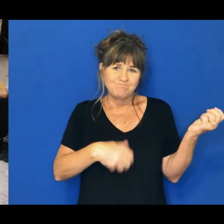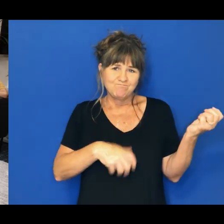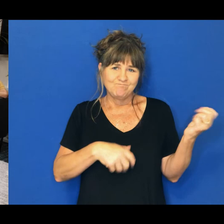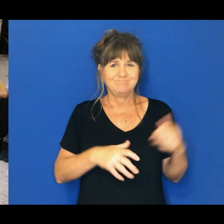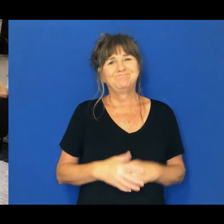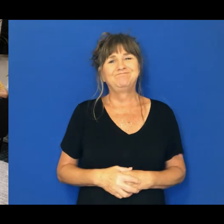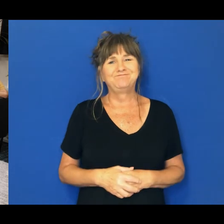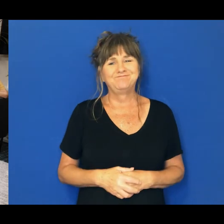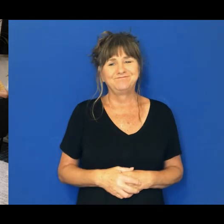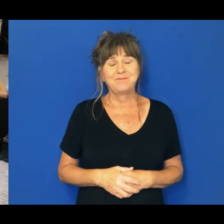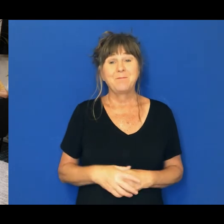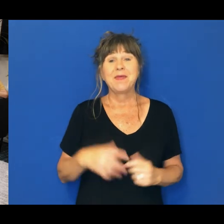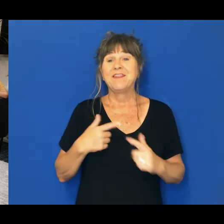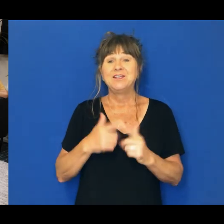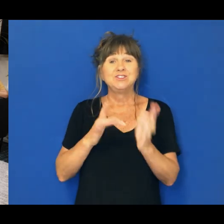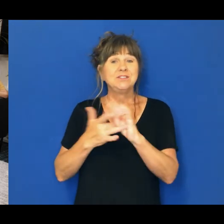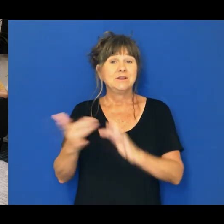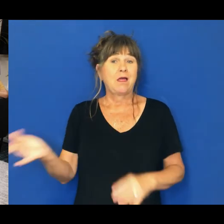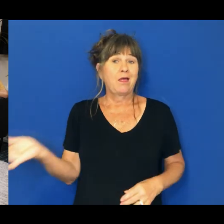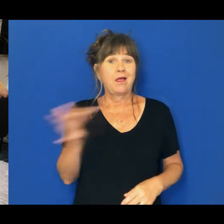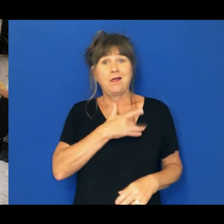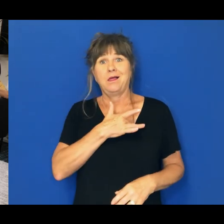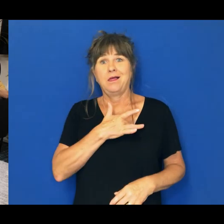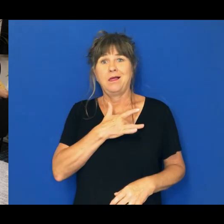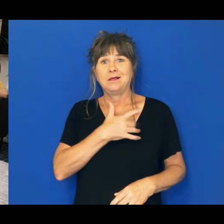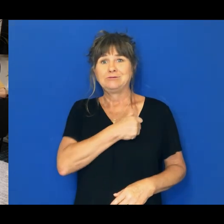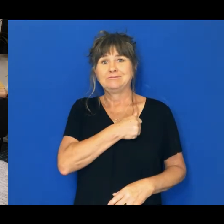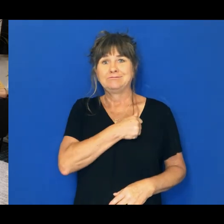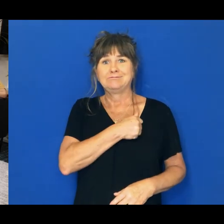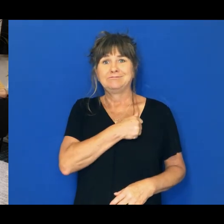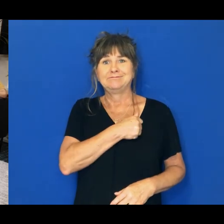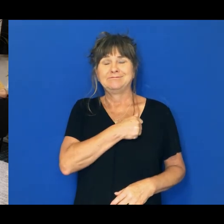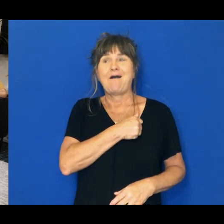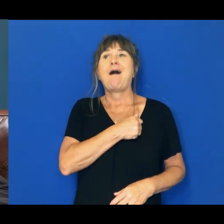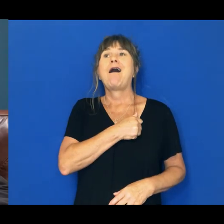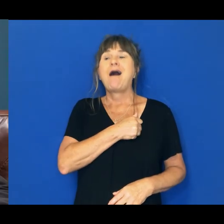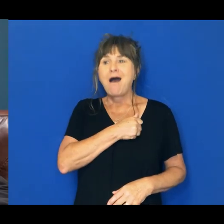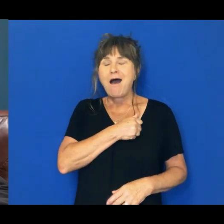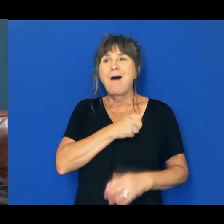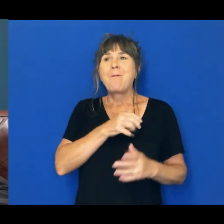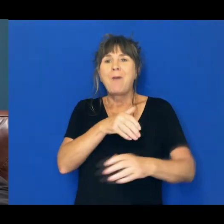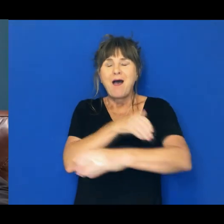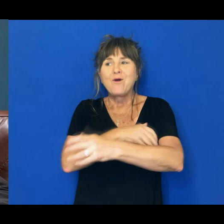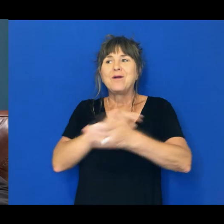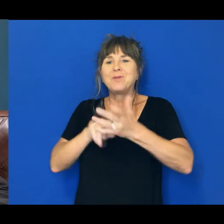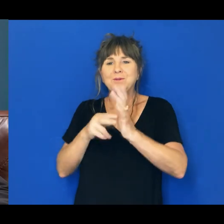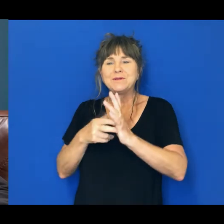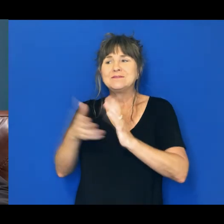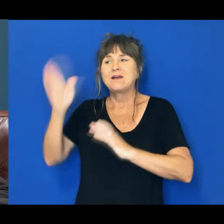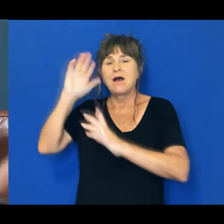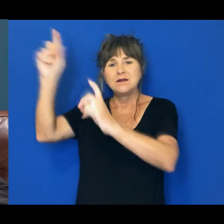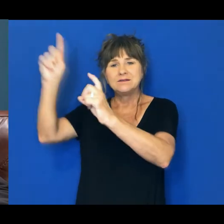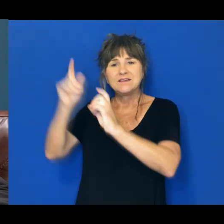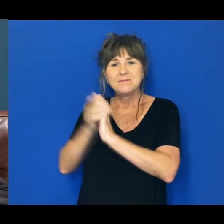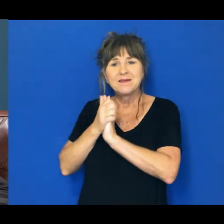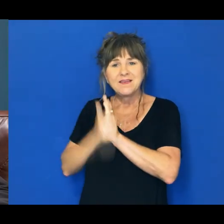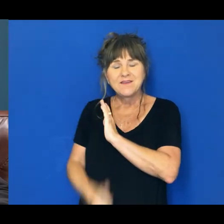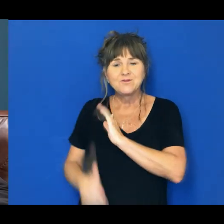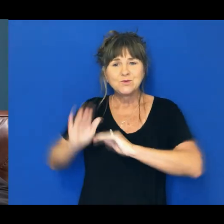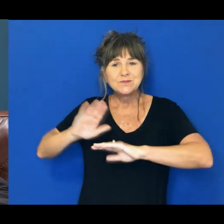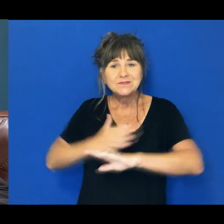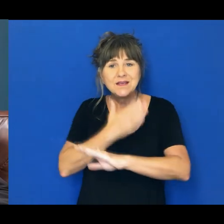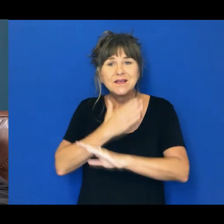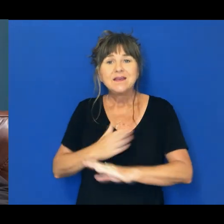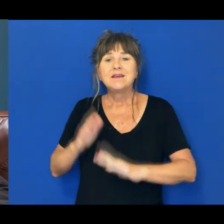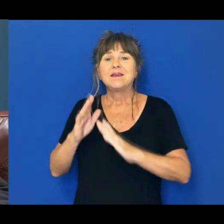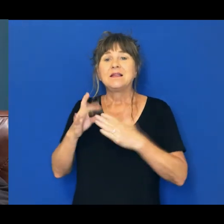bad. Wow. But then Jesus got a hold of my heart. Amen. And then I discovered, wow, like, okay, power and purpose. Like God's given me the gift to be able to